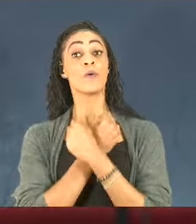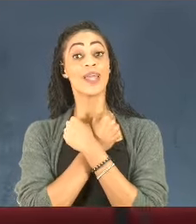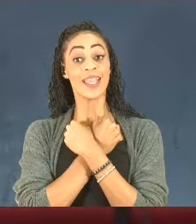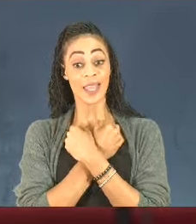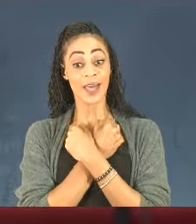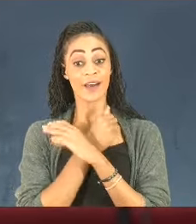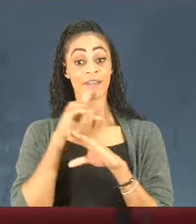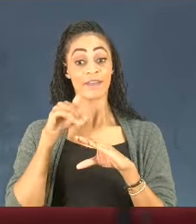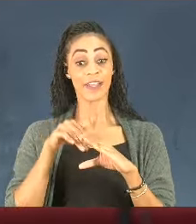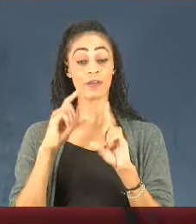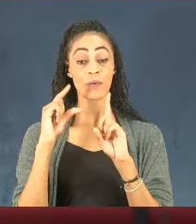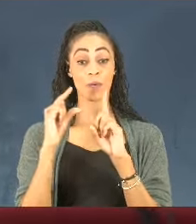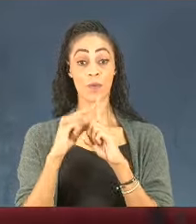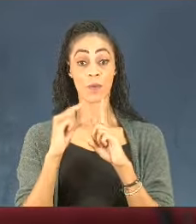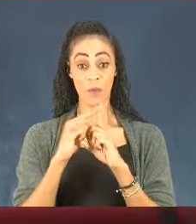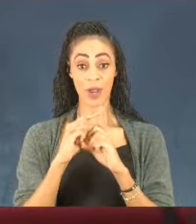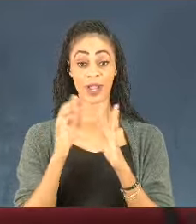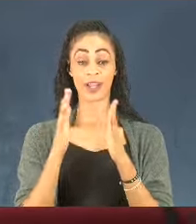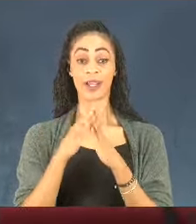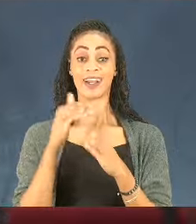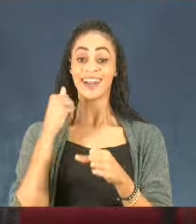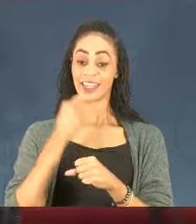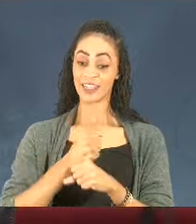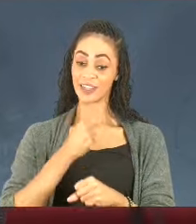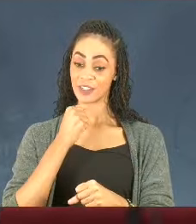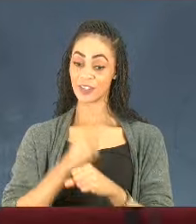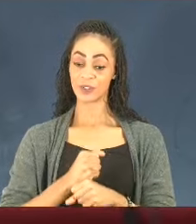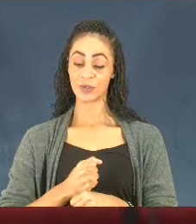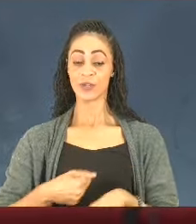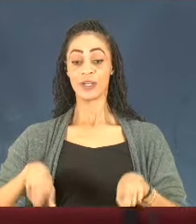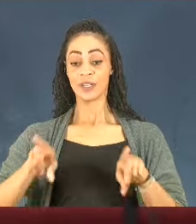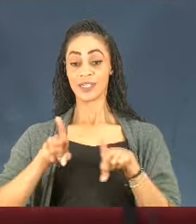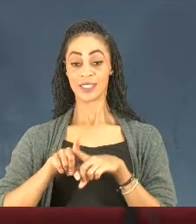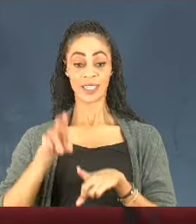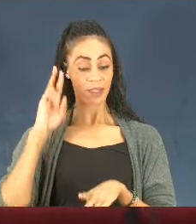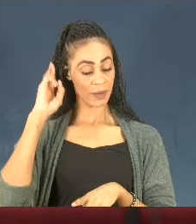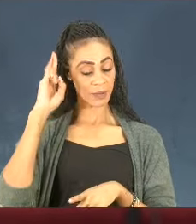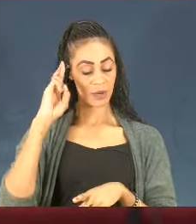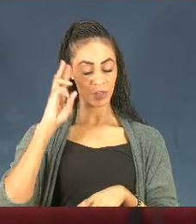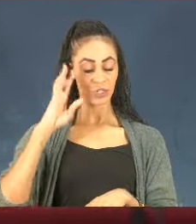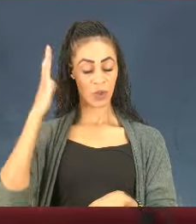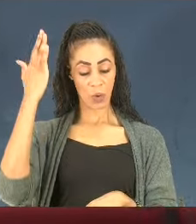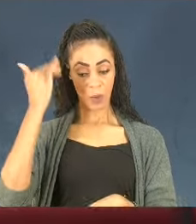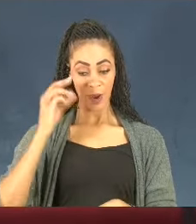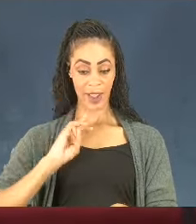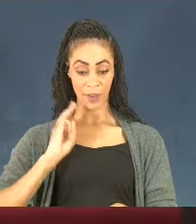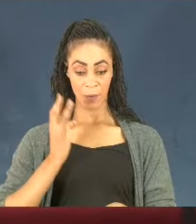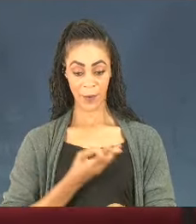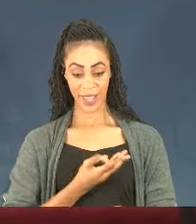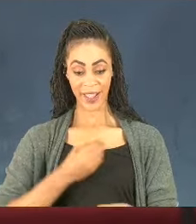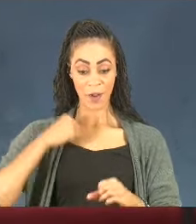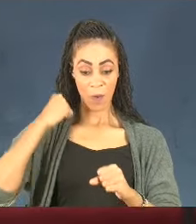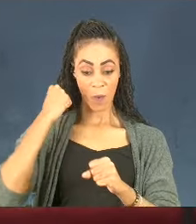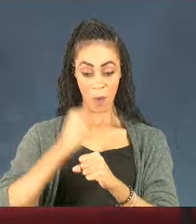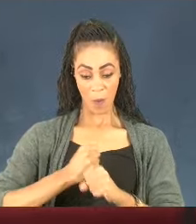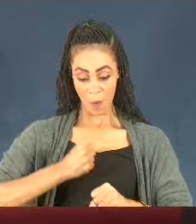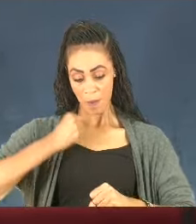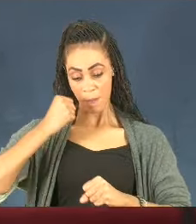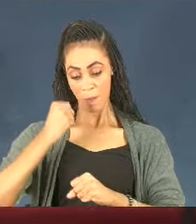deed. But this is also the reason why we work.